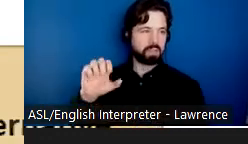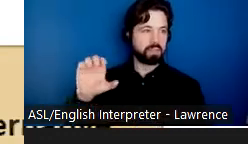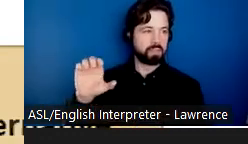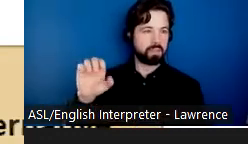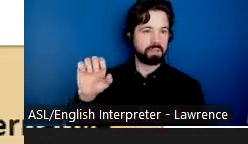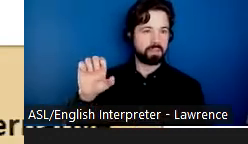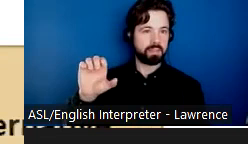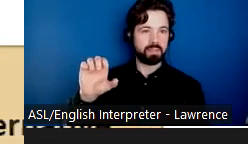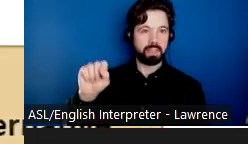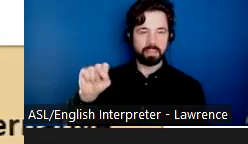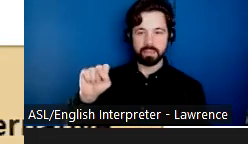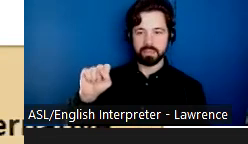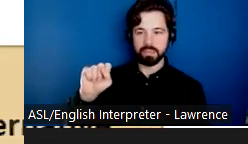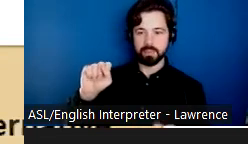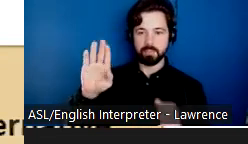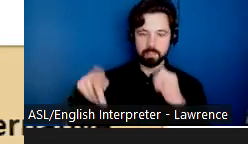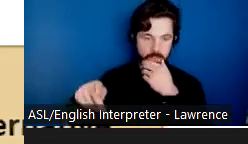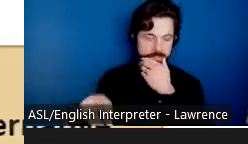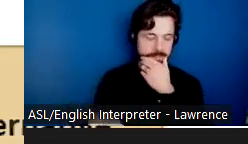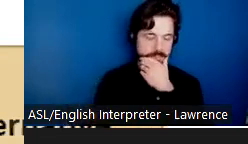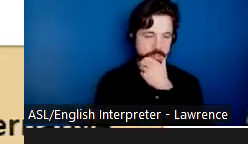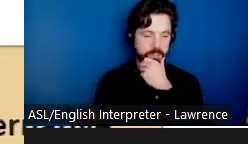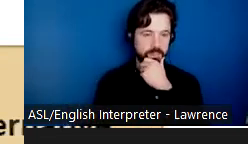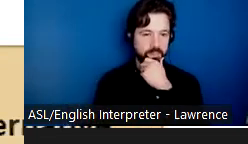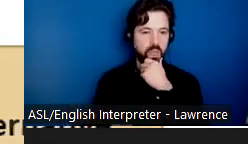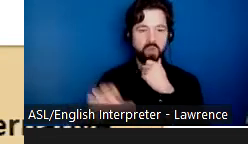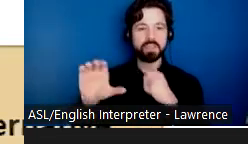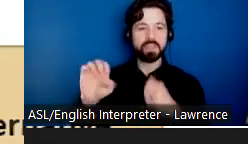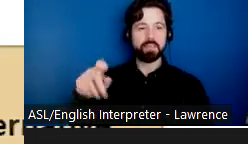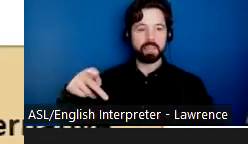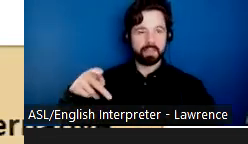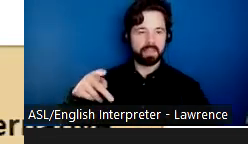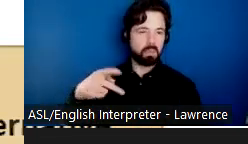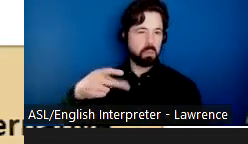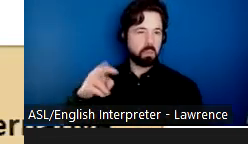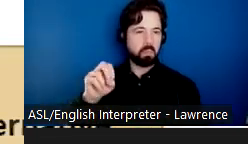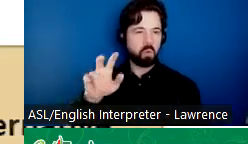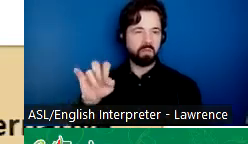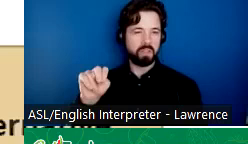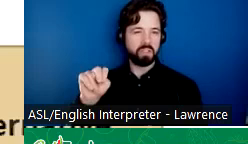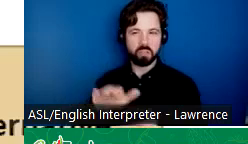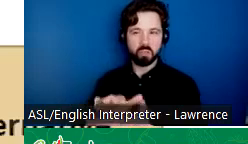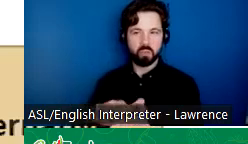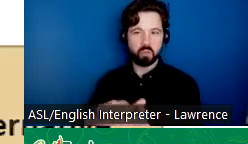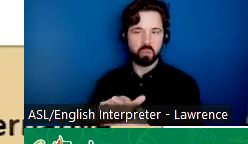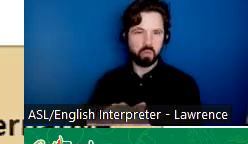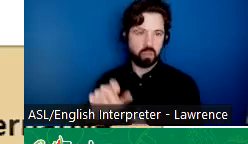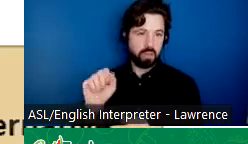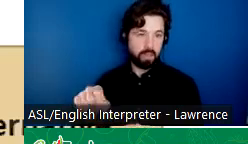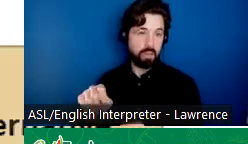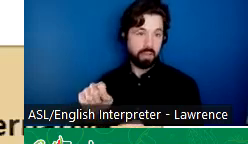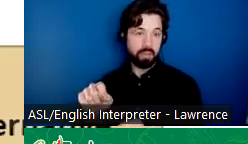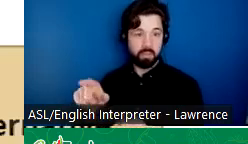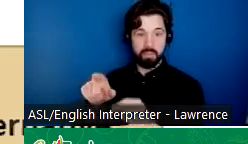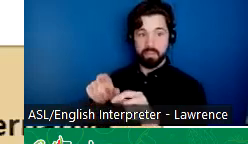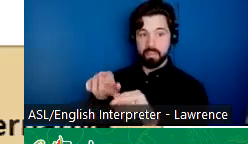confirm that their child attends a CEP or provision school by asking their school administrators.